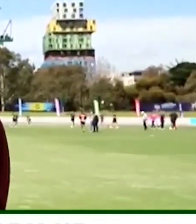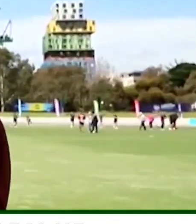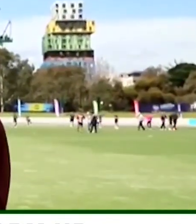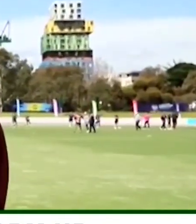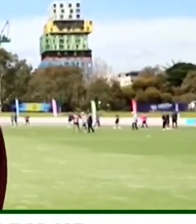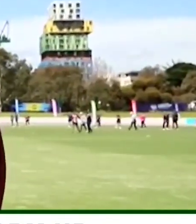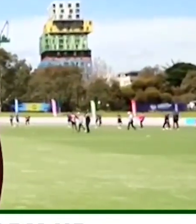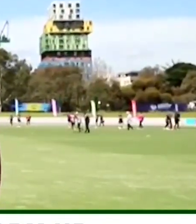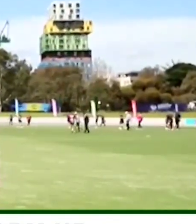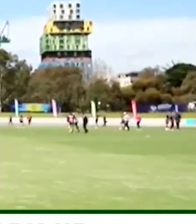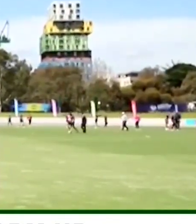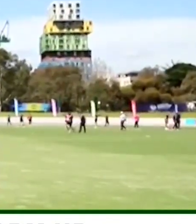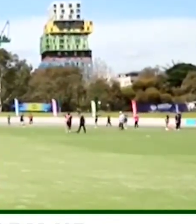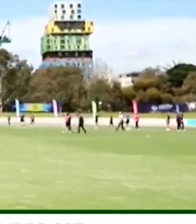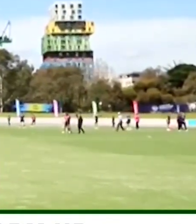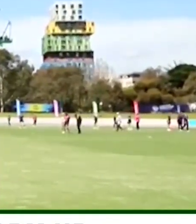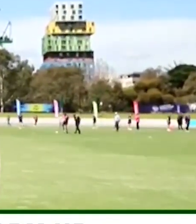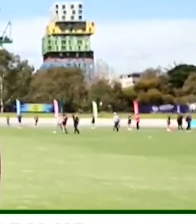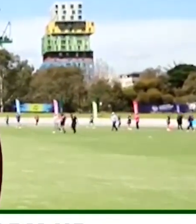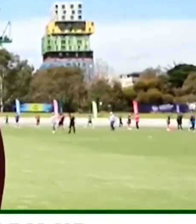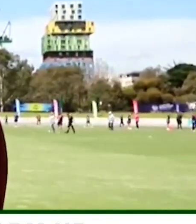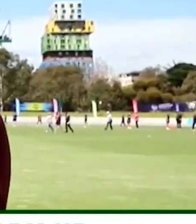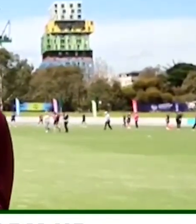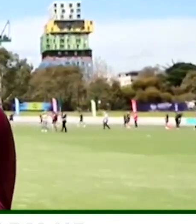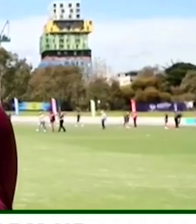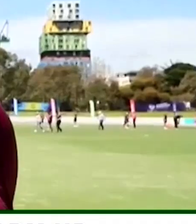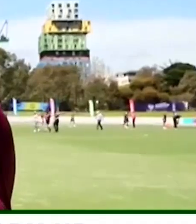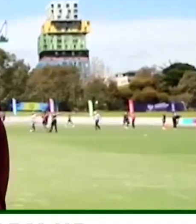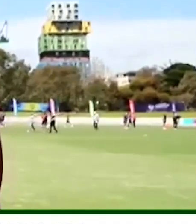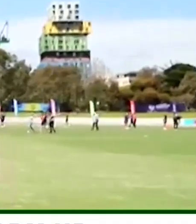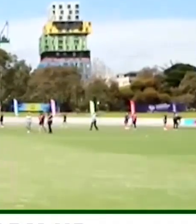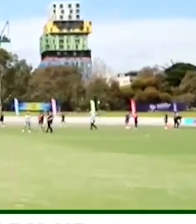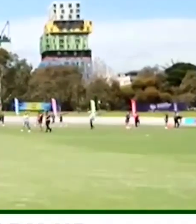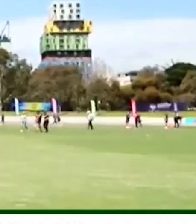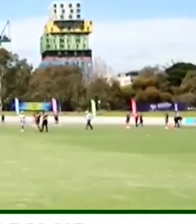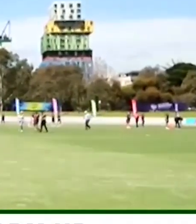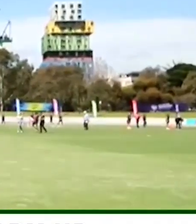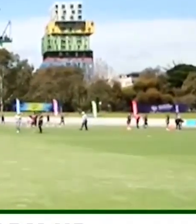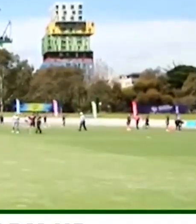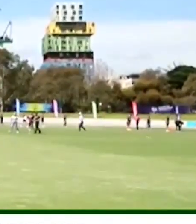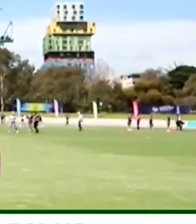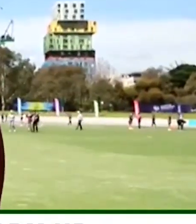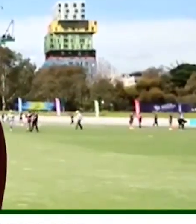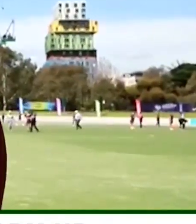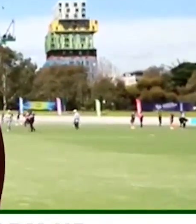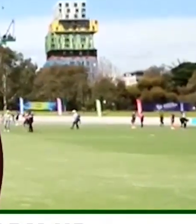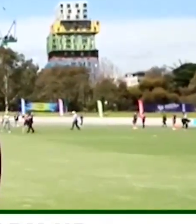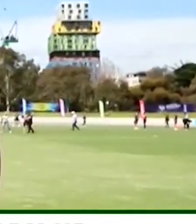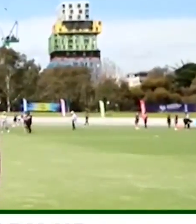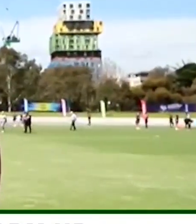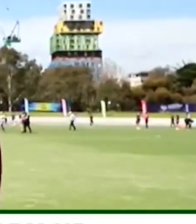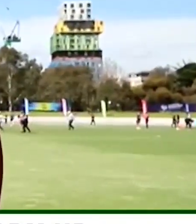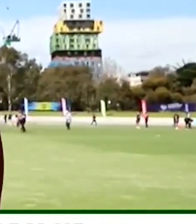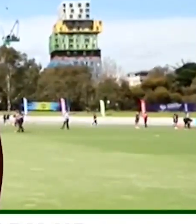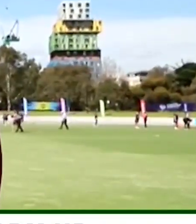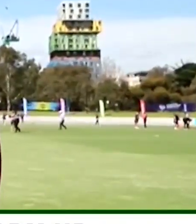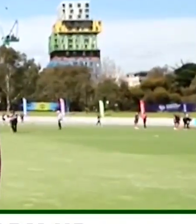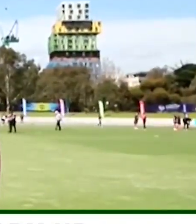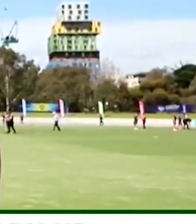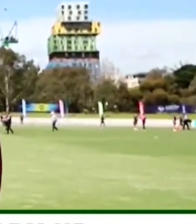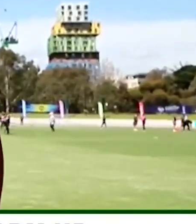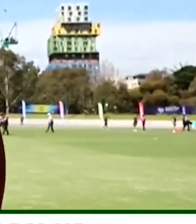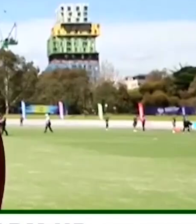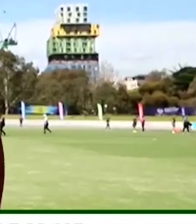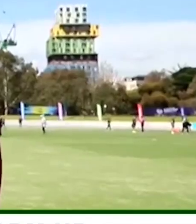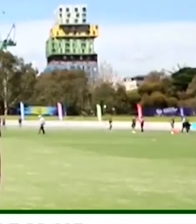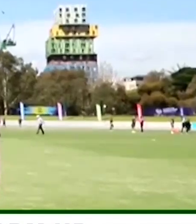win, and you want to try and plan properly and execute those plans properly. You know, there's still 1 or 2 areas that we